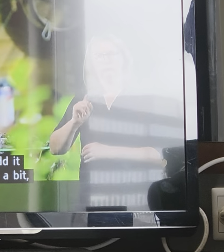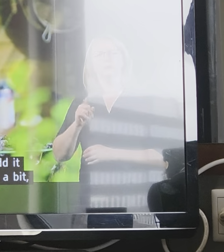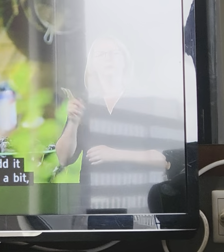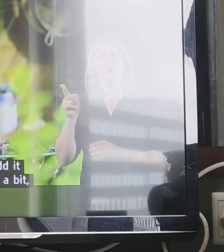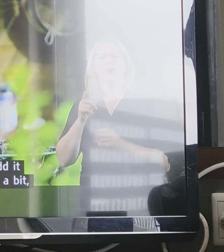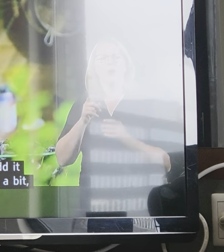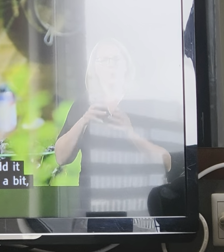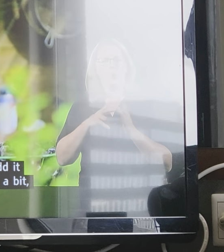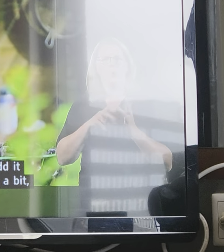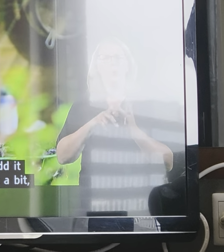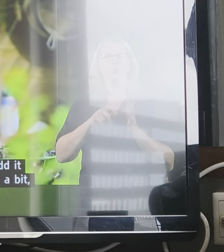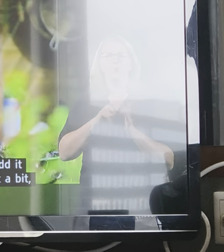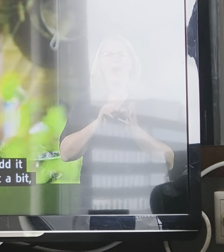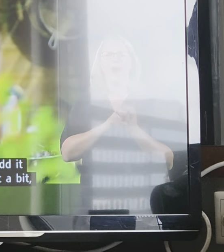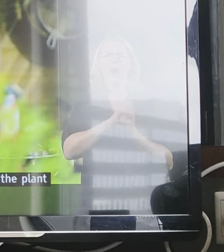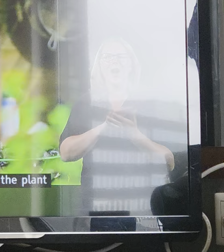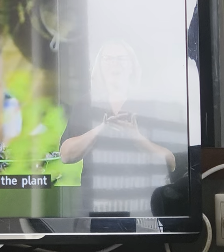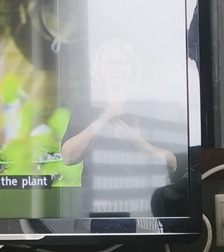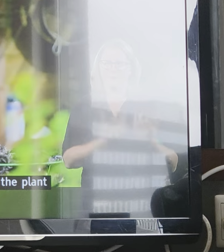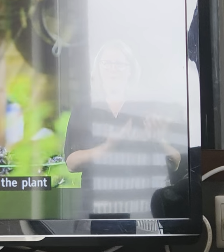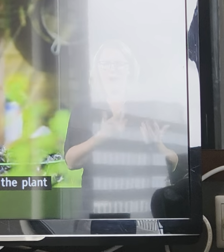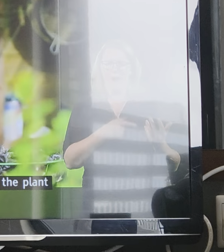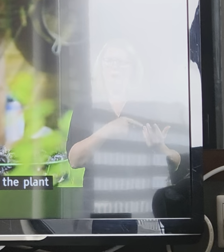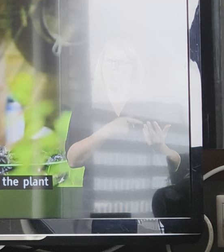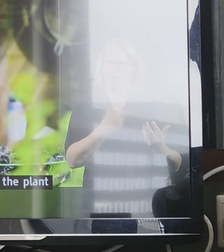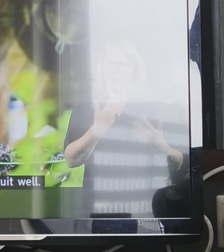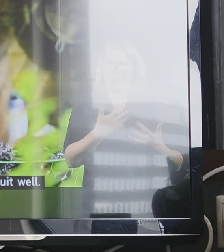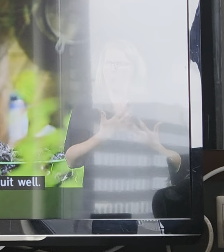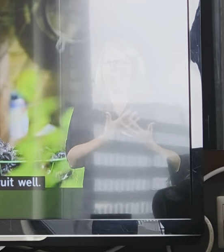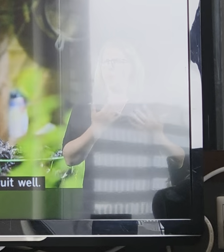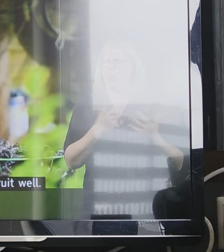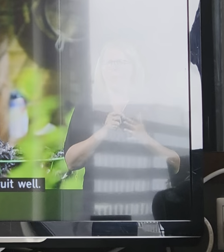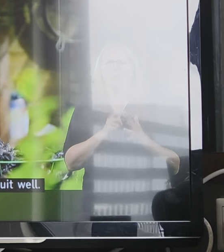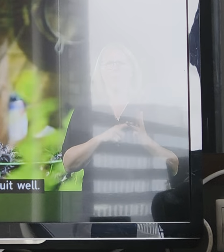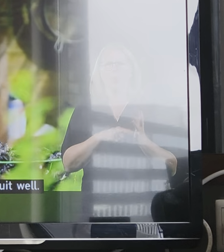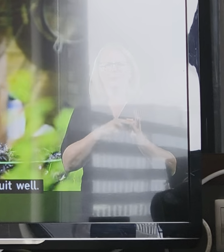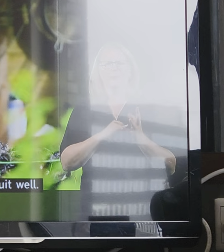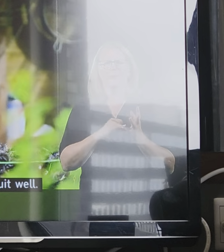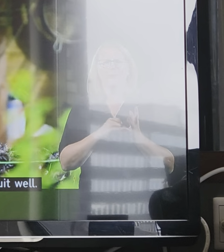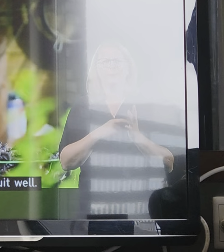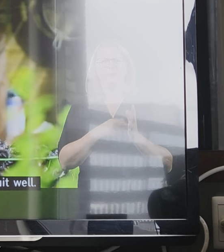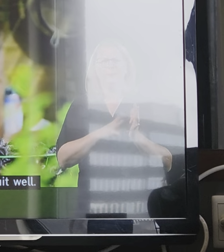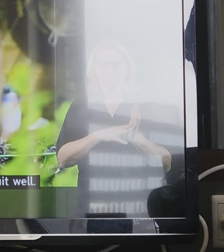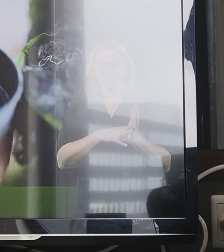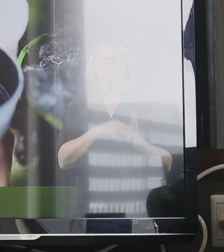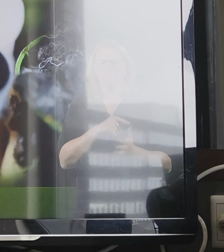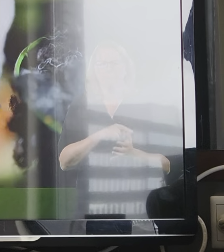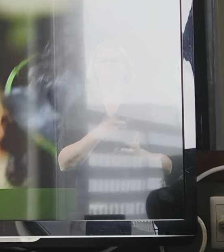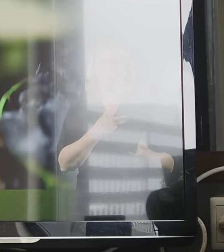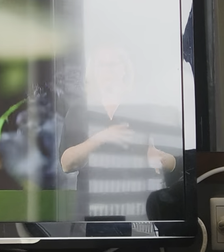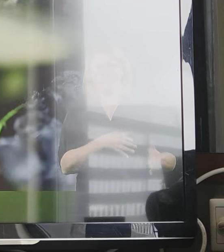potassium. So I'm going to add it to the soil mix, just a bit, and it's going to help the plant grow strongly and fruit